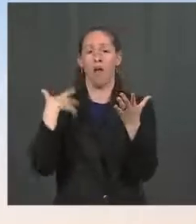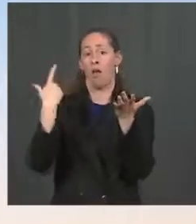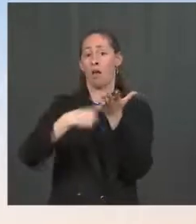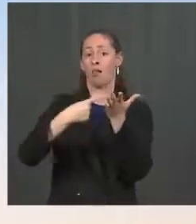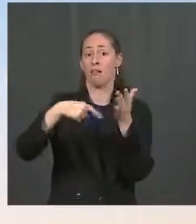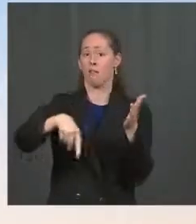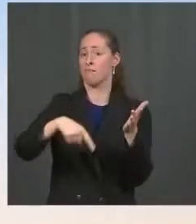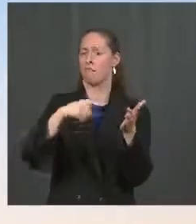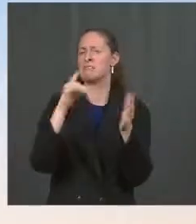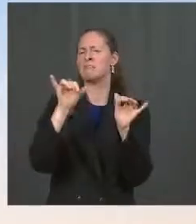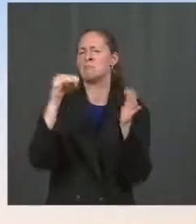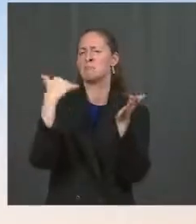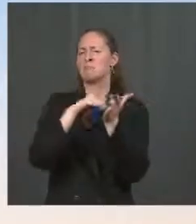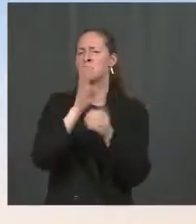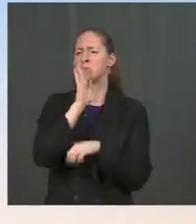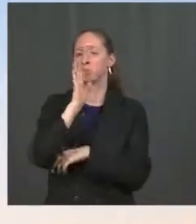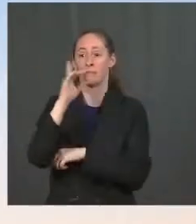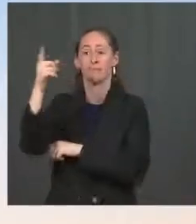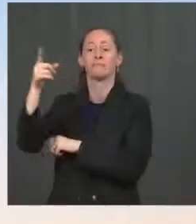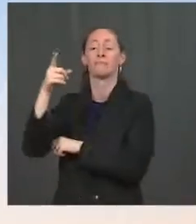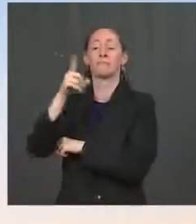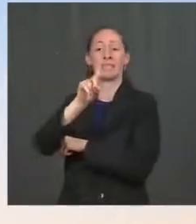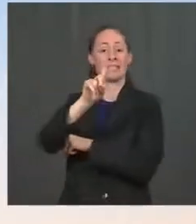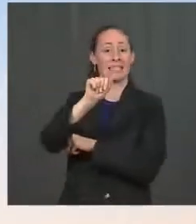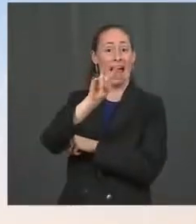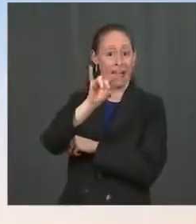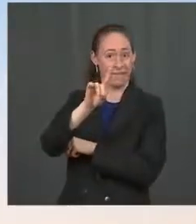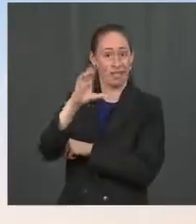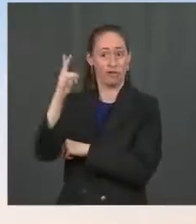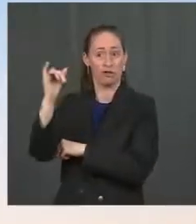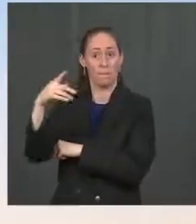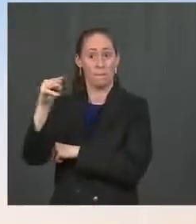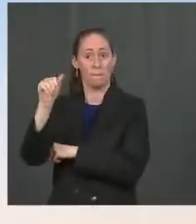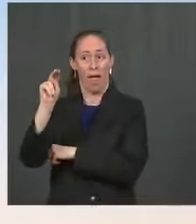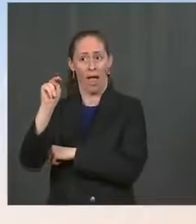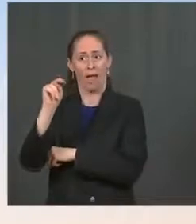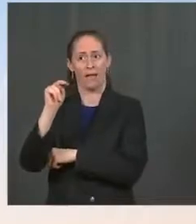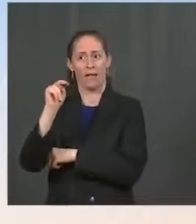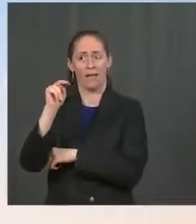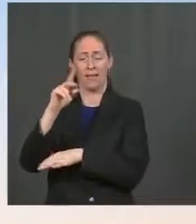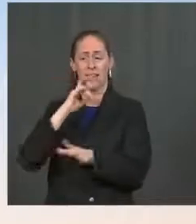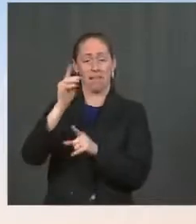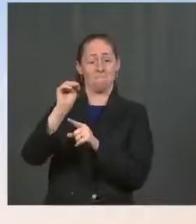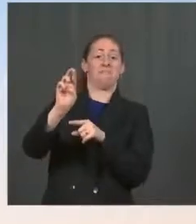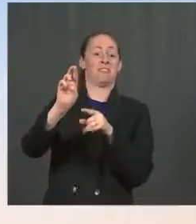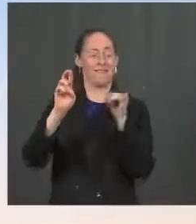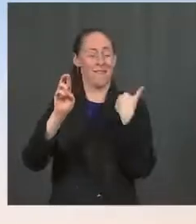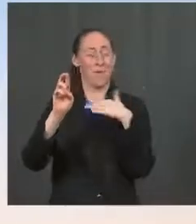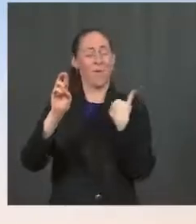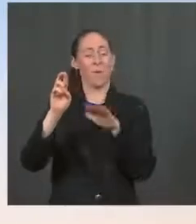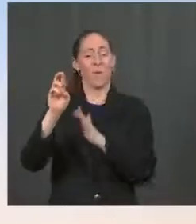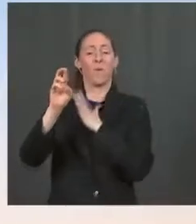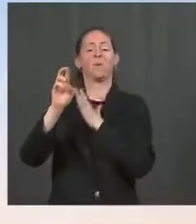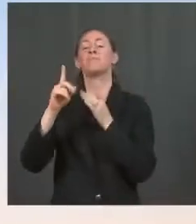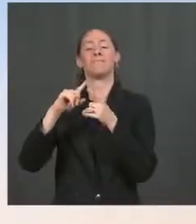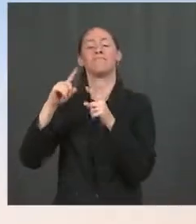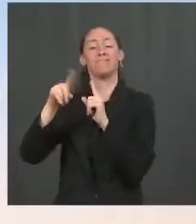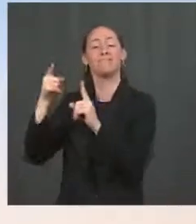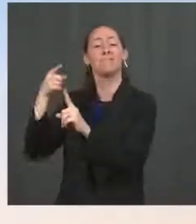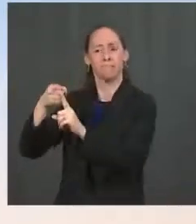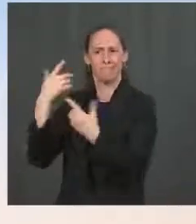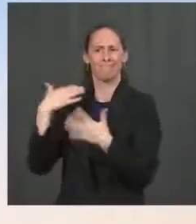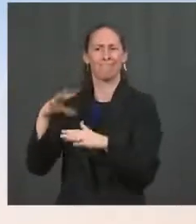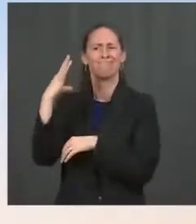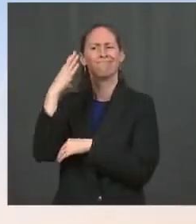Chipman David Chipman, I feel it's very formal to call him Mr., maybe I should, but he spent 25 years in distinguished service to